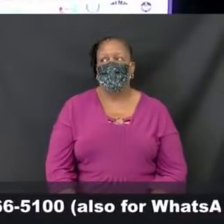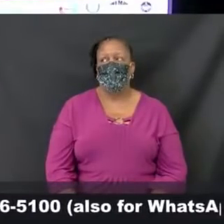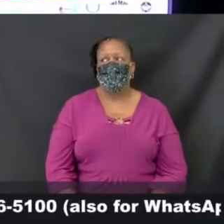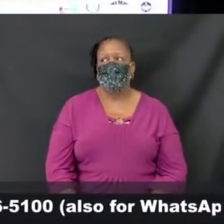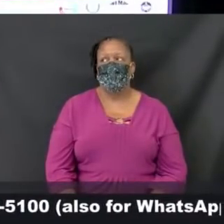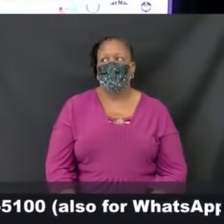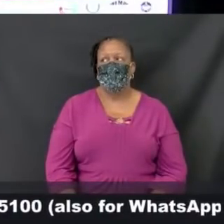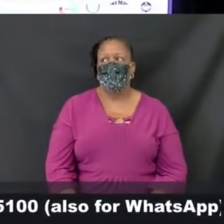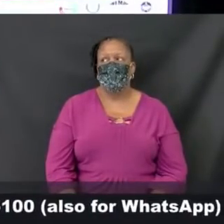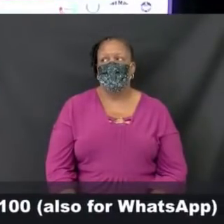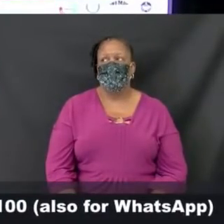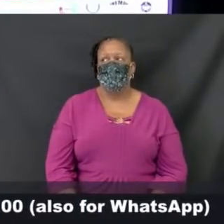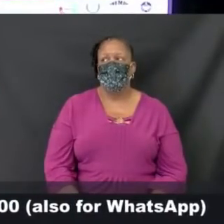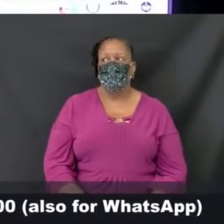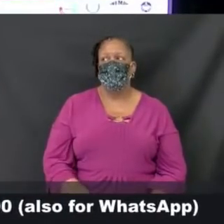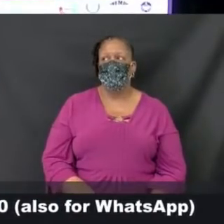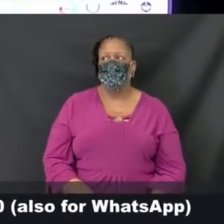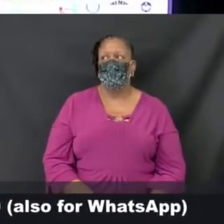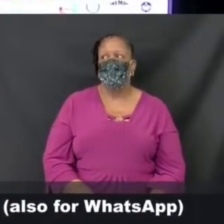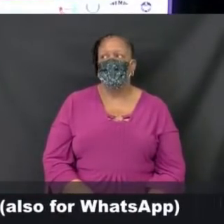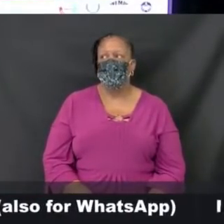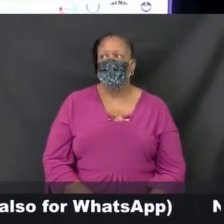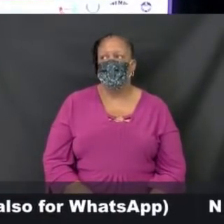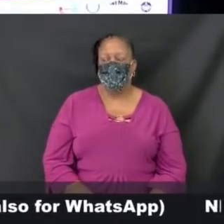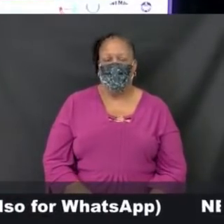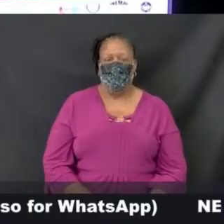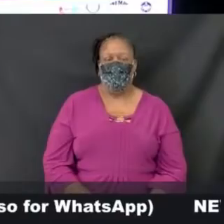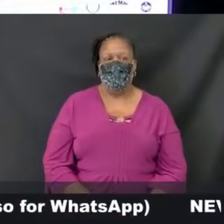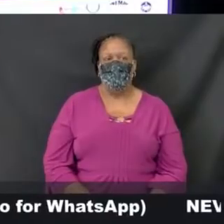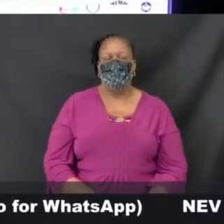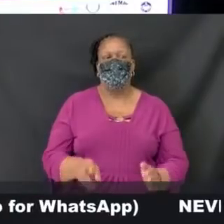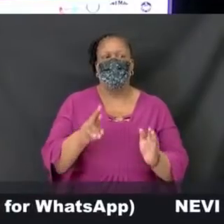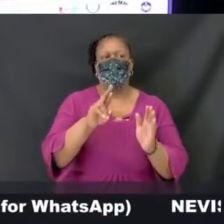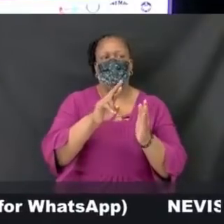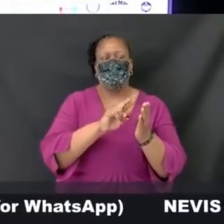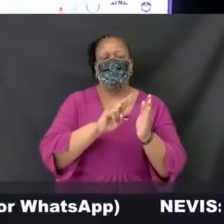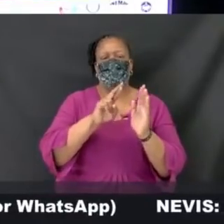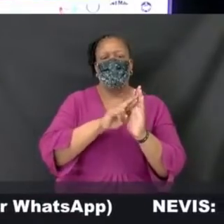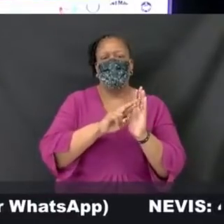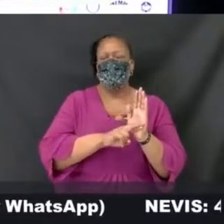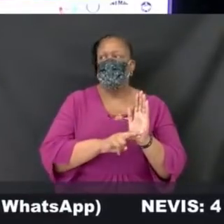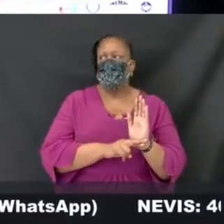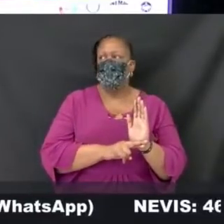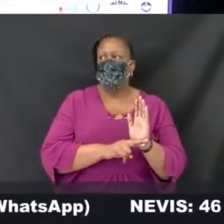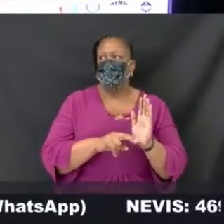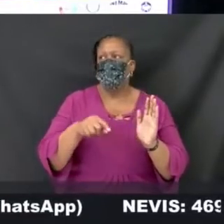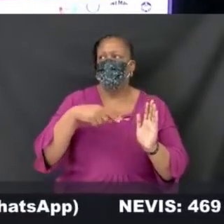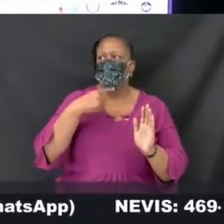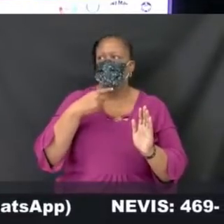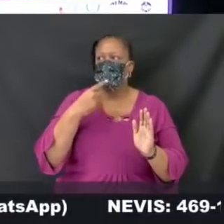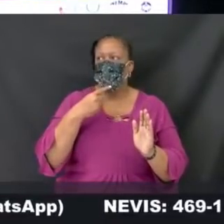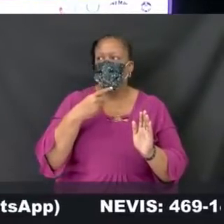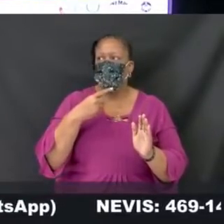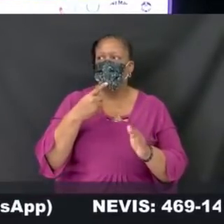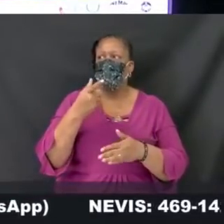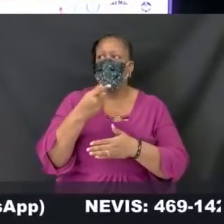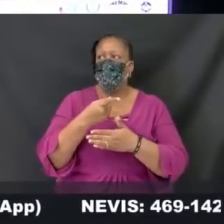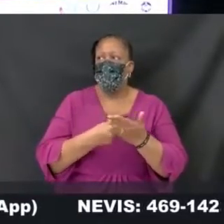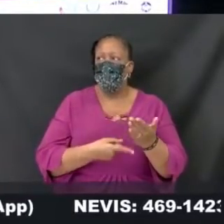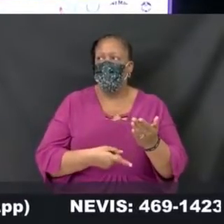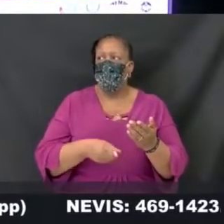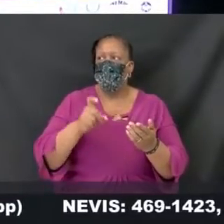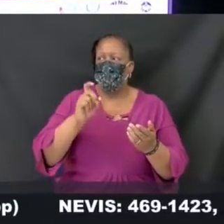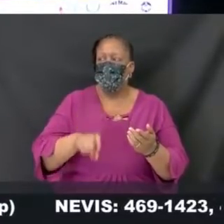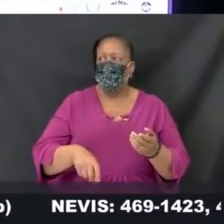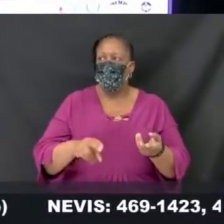Let me answer the question this way. The regulation sets out what should happen to